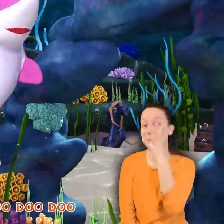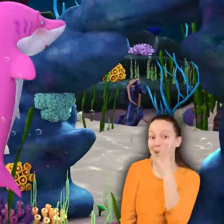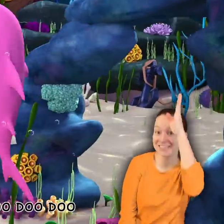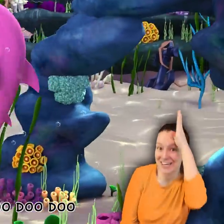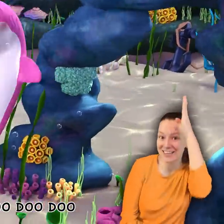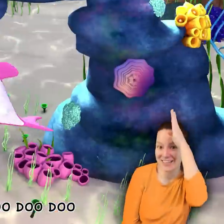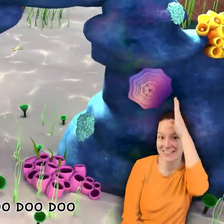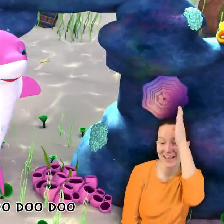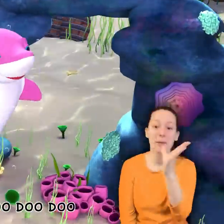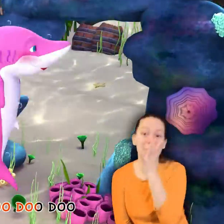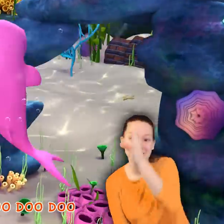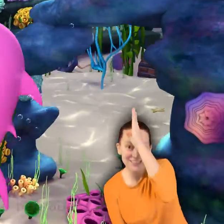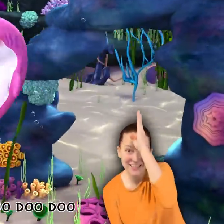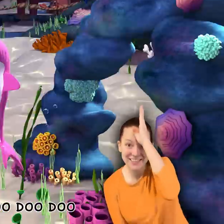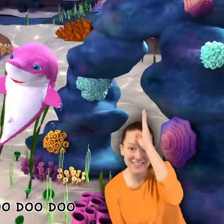mommy